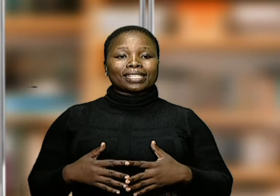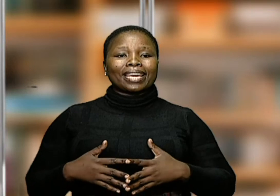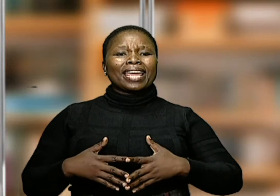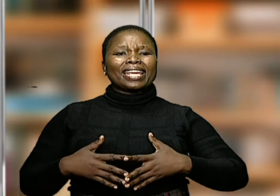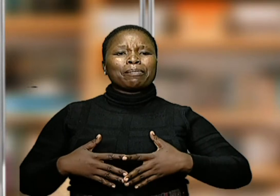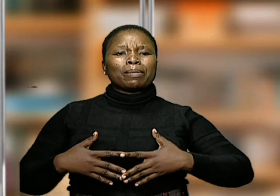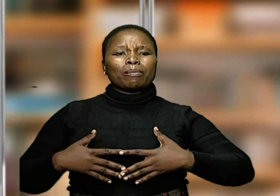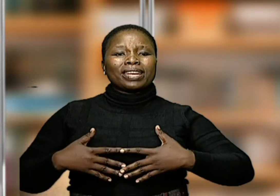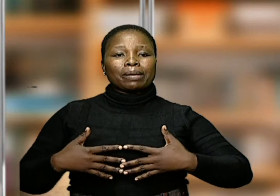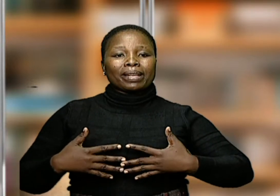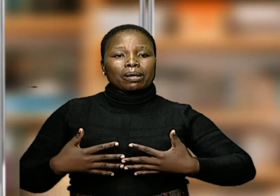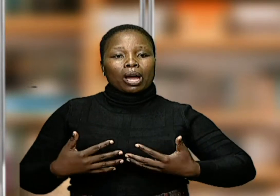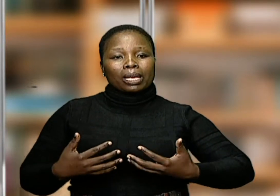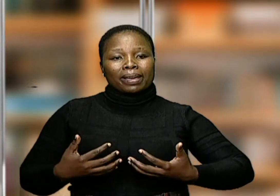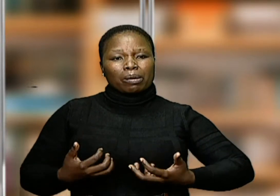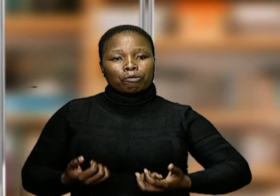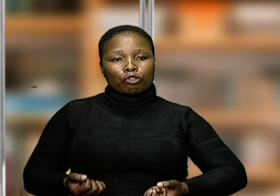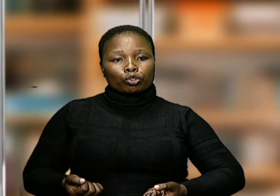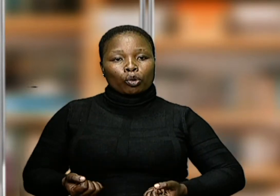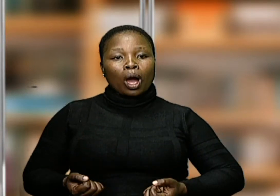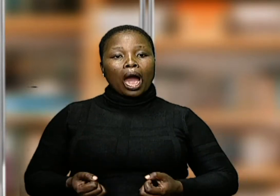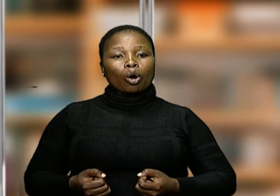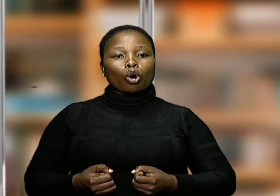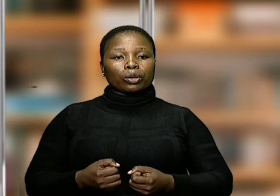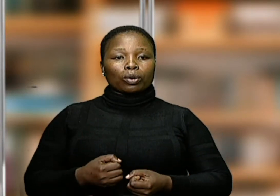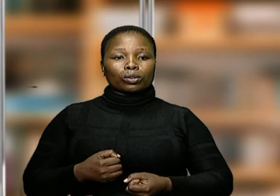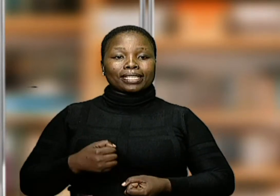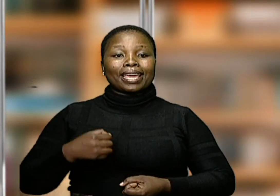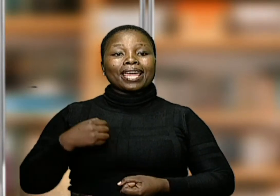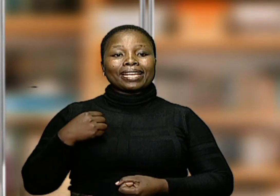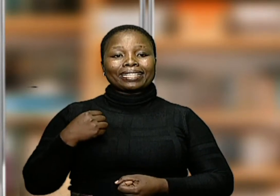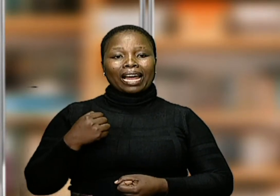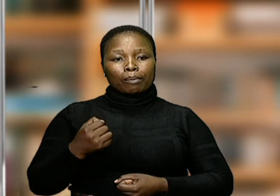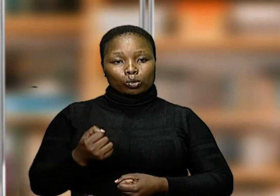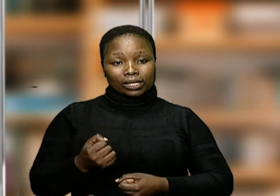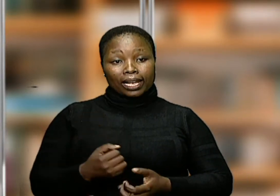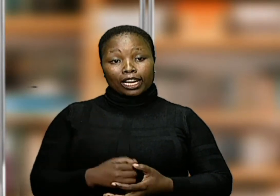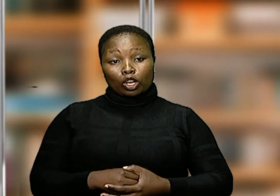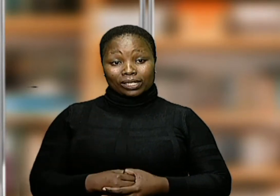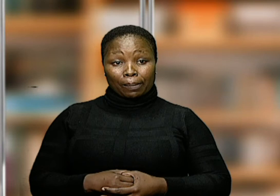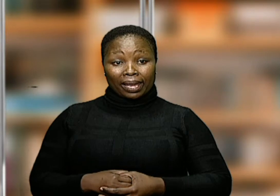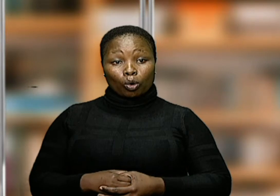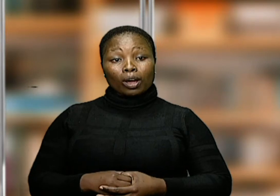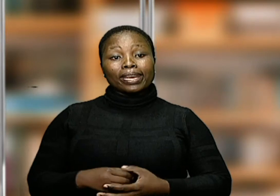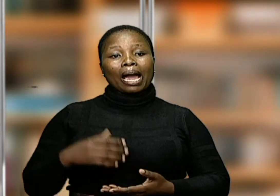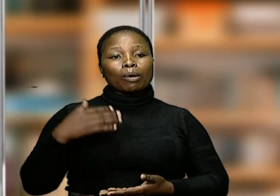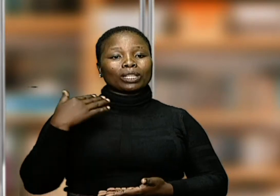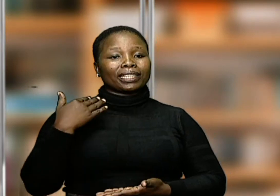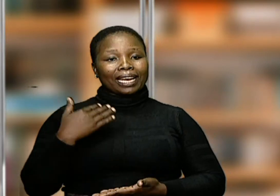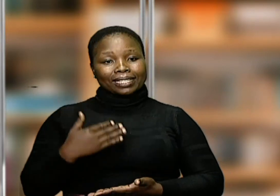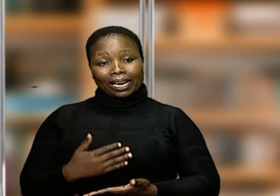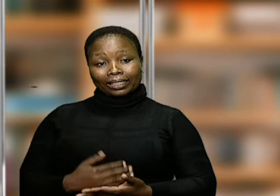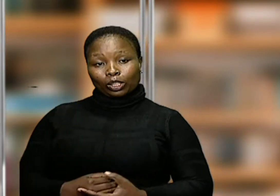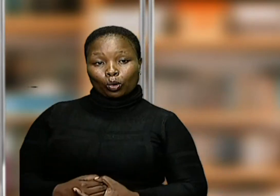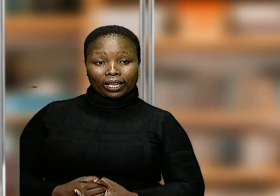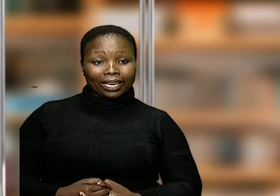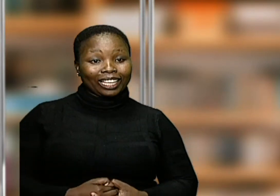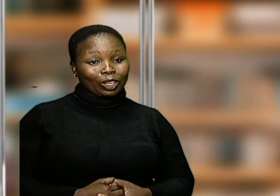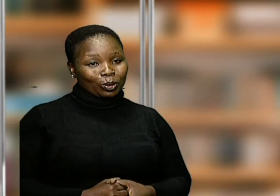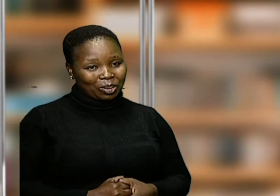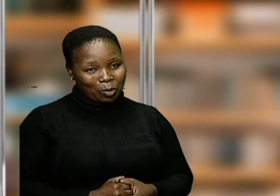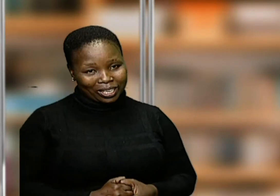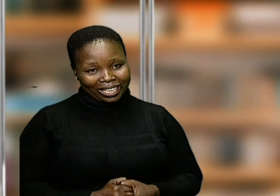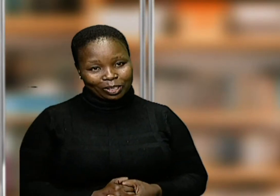akhone ukuthi ibe nemfutho, akhone ukuthi ihlamuse leyo ndzaba yakho. Nangabe utatilandzela kahle